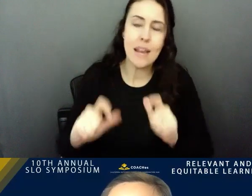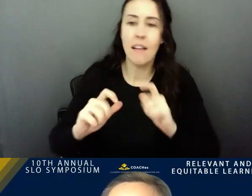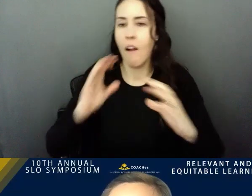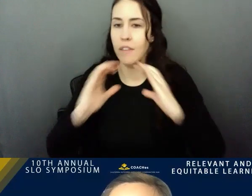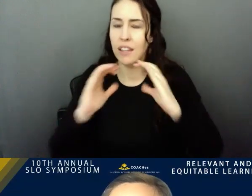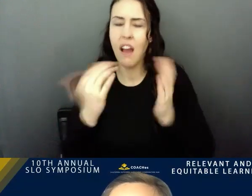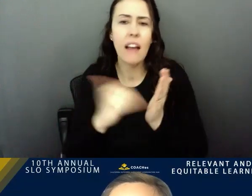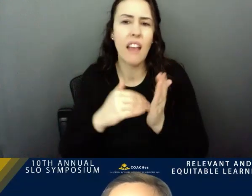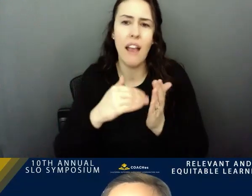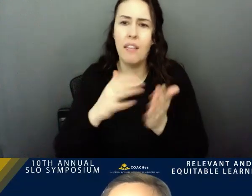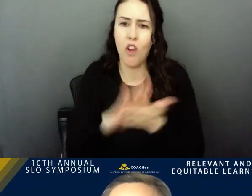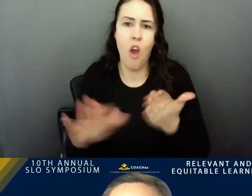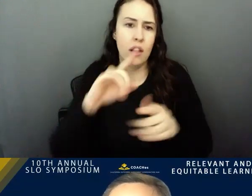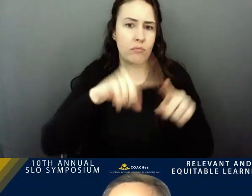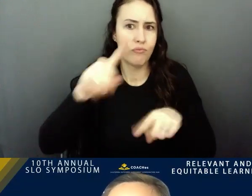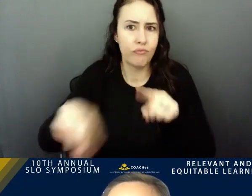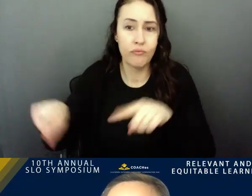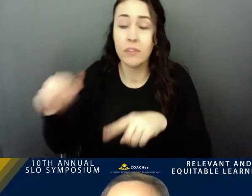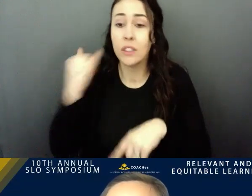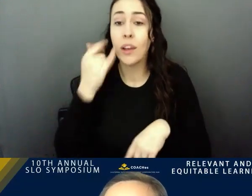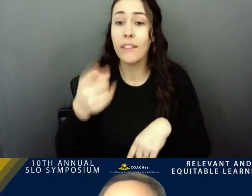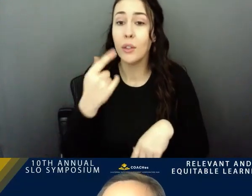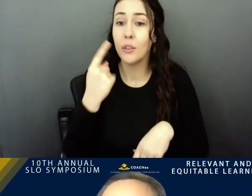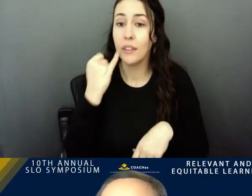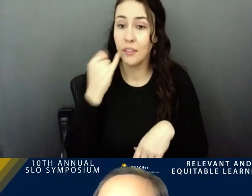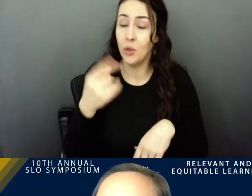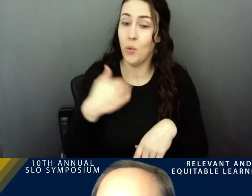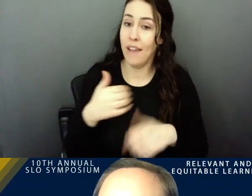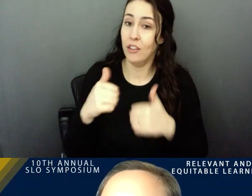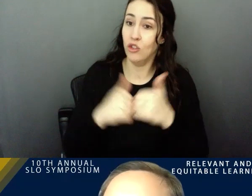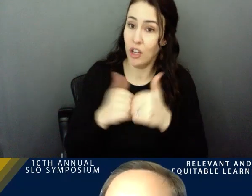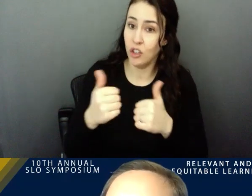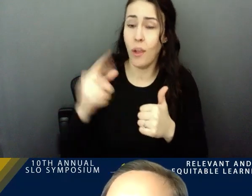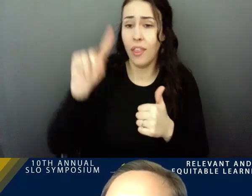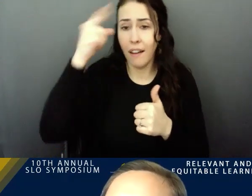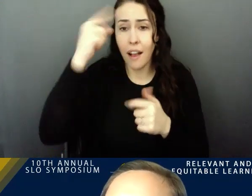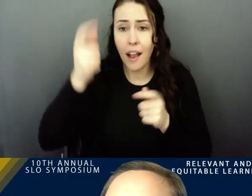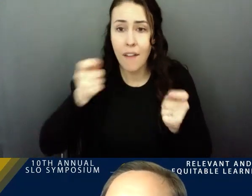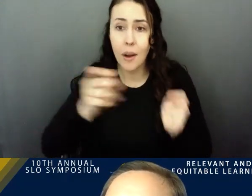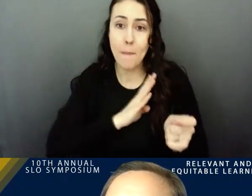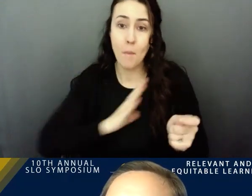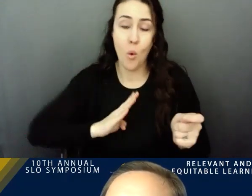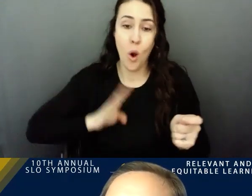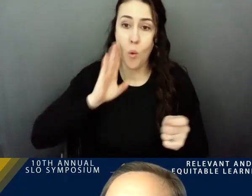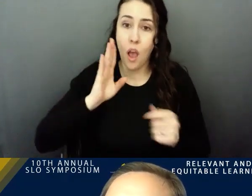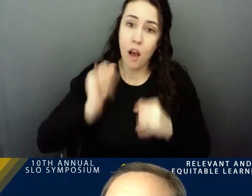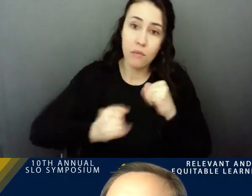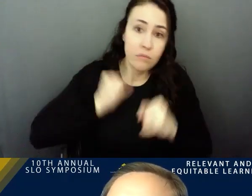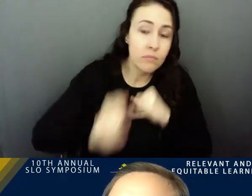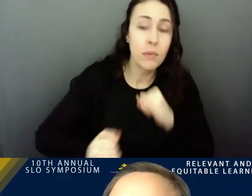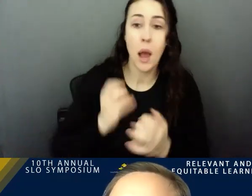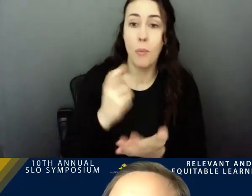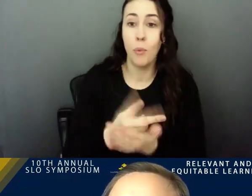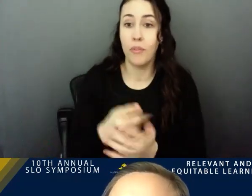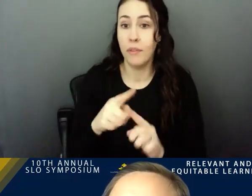So if you have a structure where, you know, the governing board is going to do final approval, but before that, you